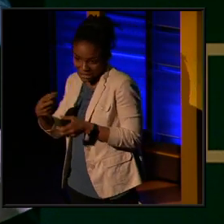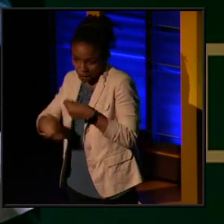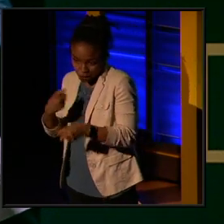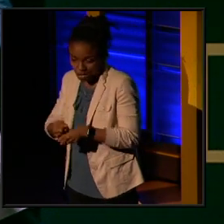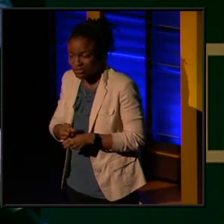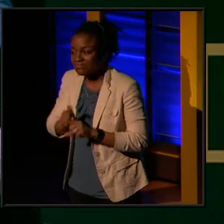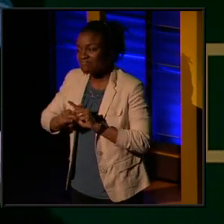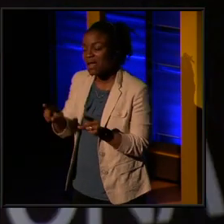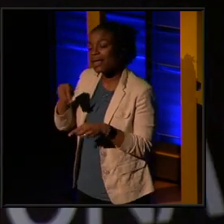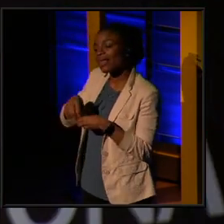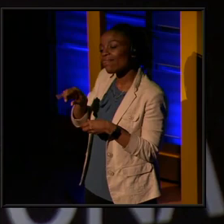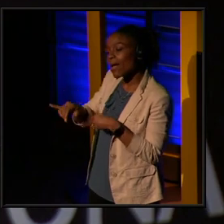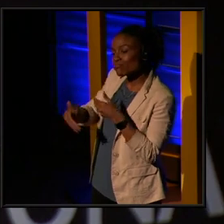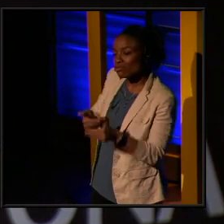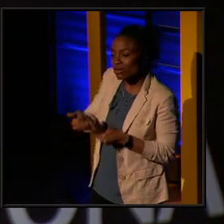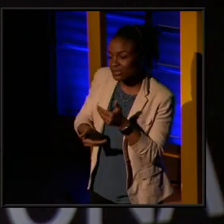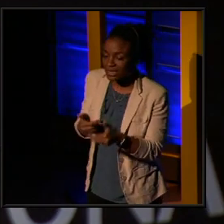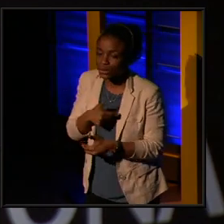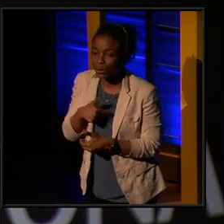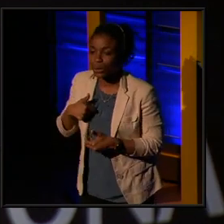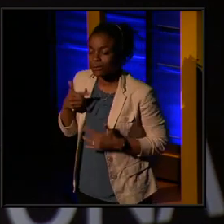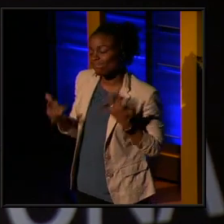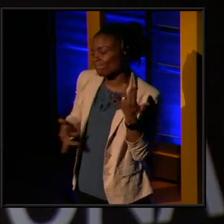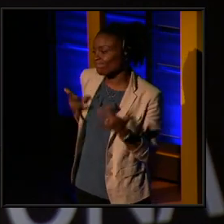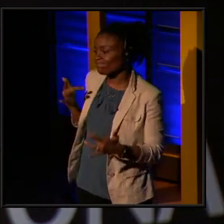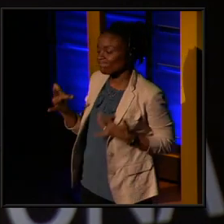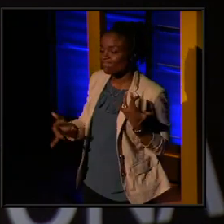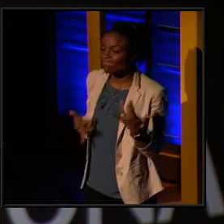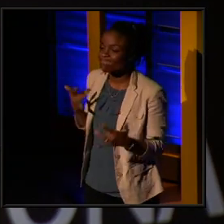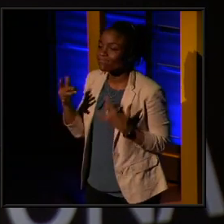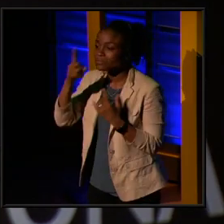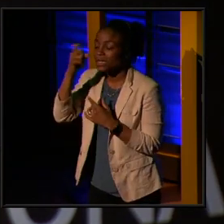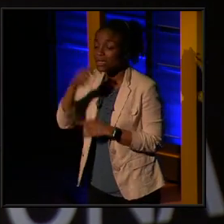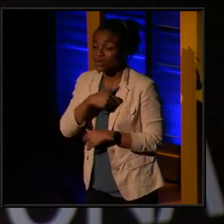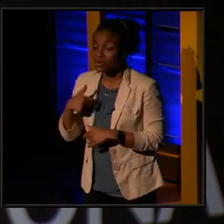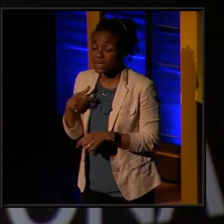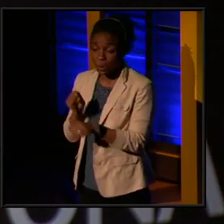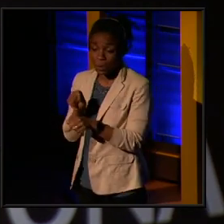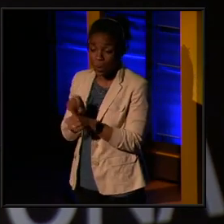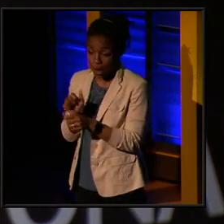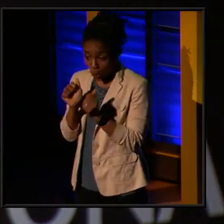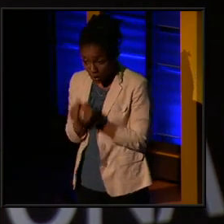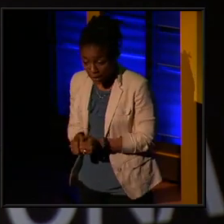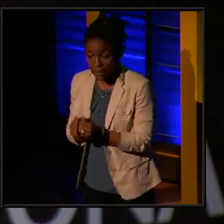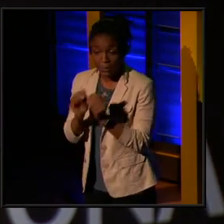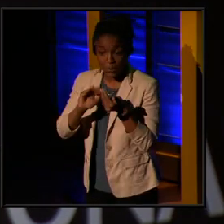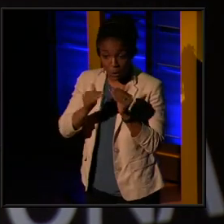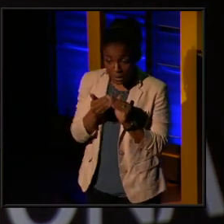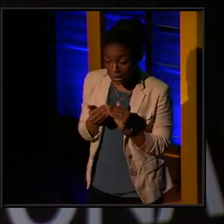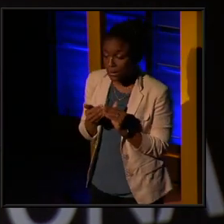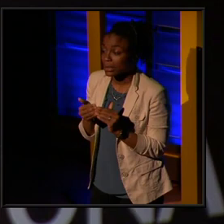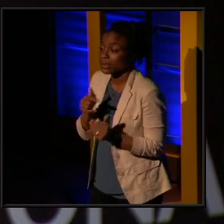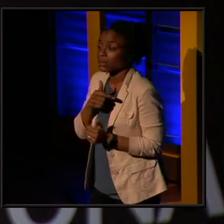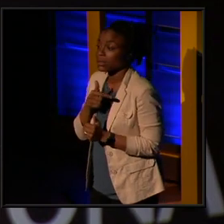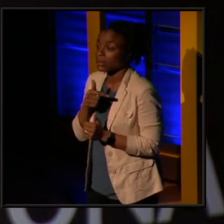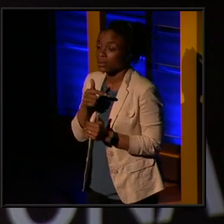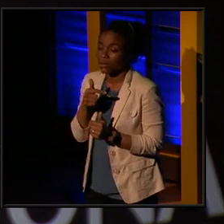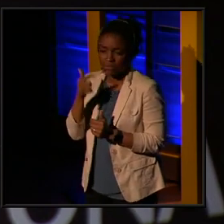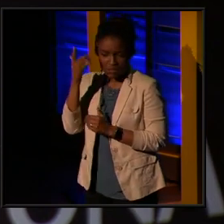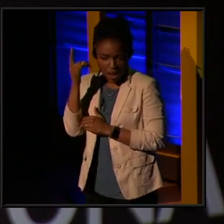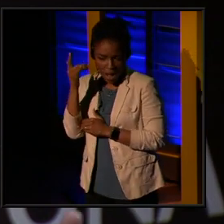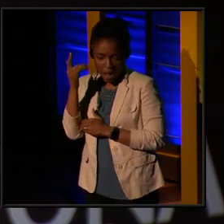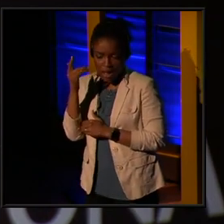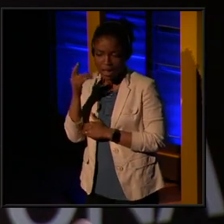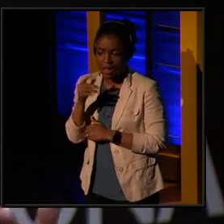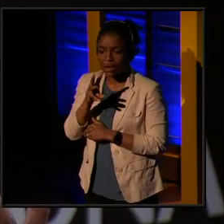But in this process, it's been very exciting because we were working with communities, because wildlife is one